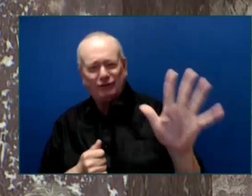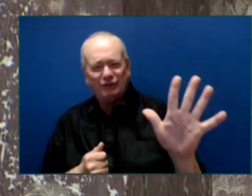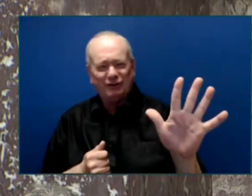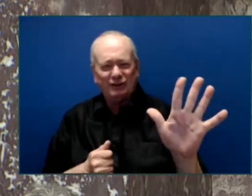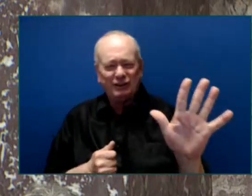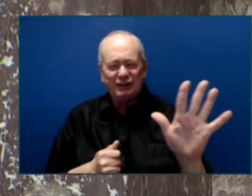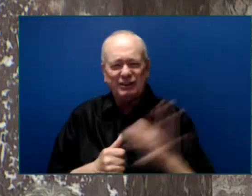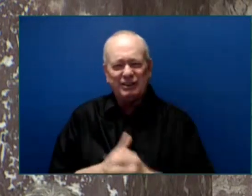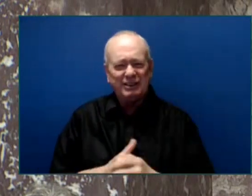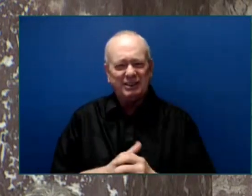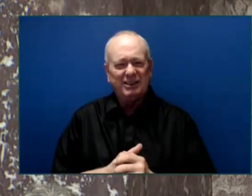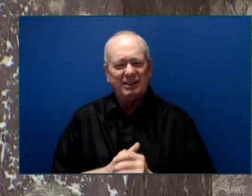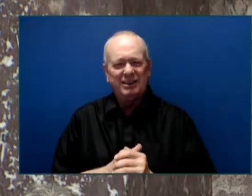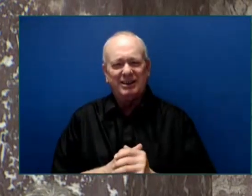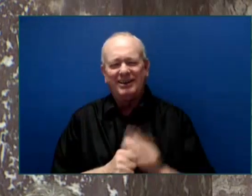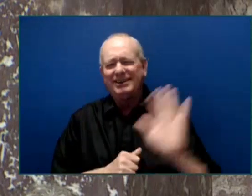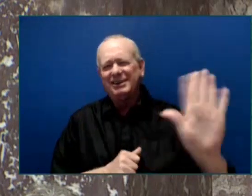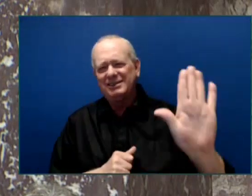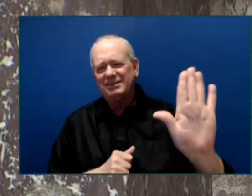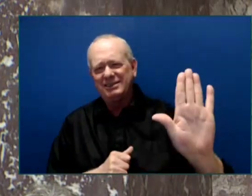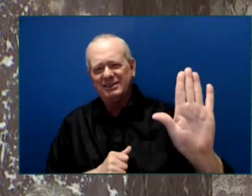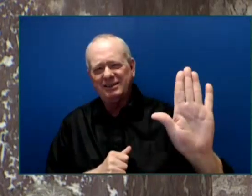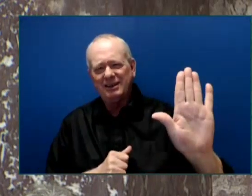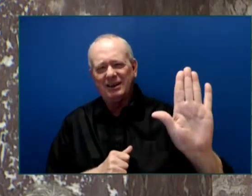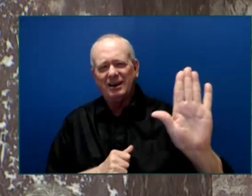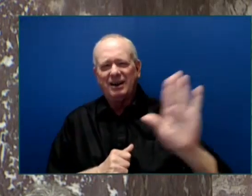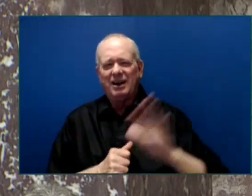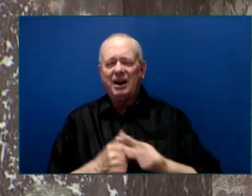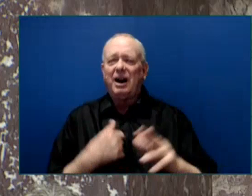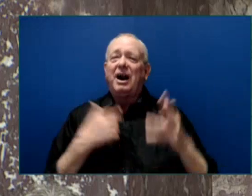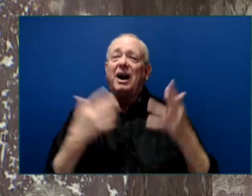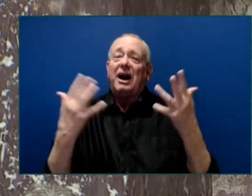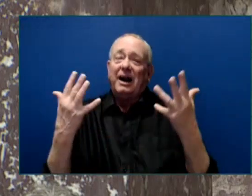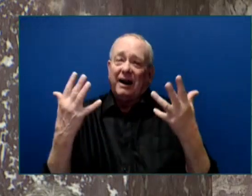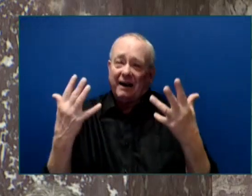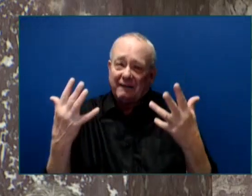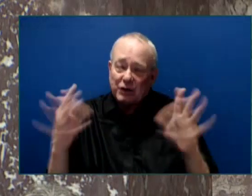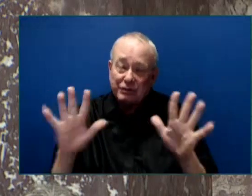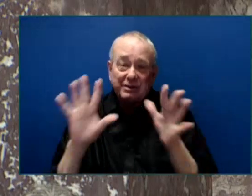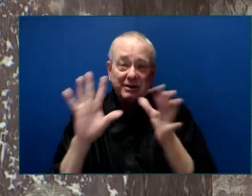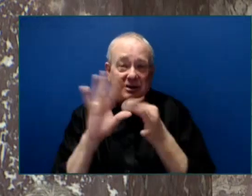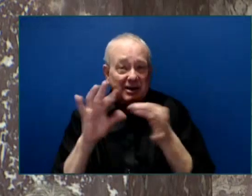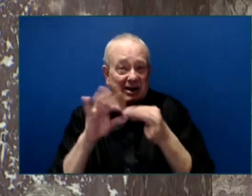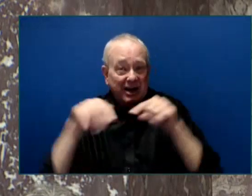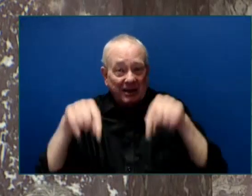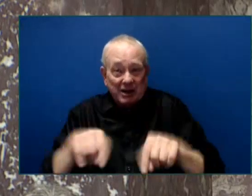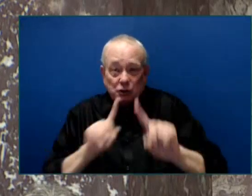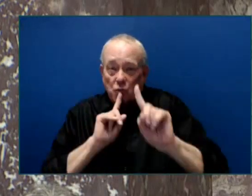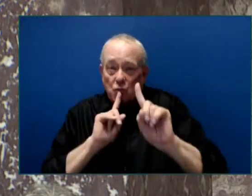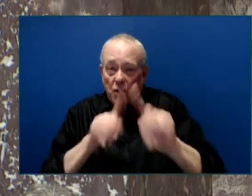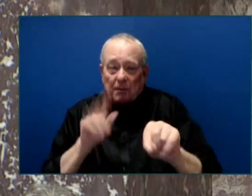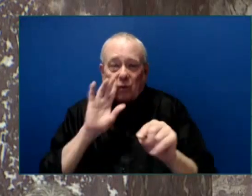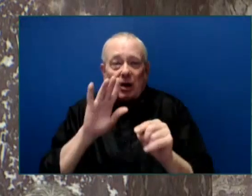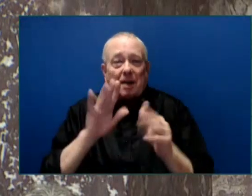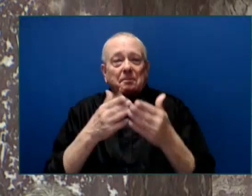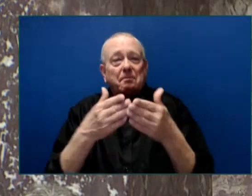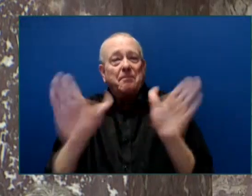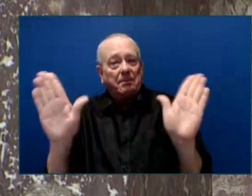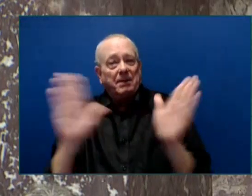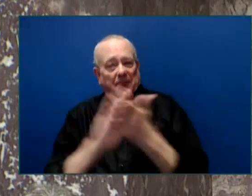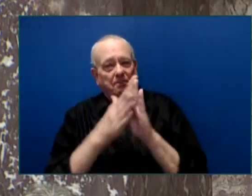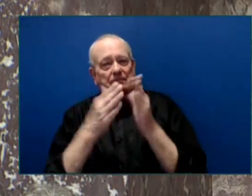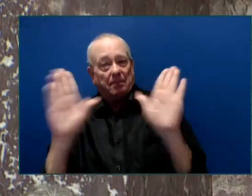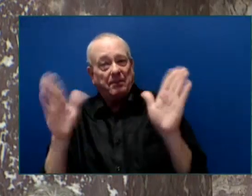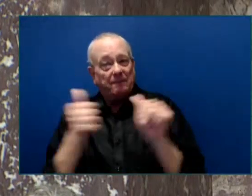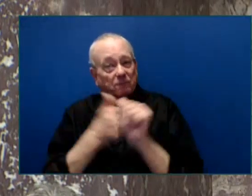Honourable Speaker, I've made it clear that I believe it's in the public interest for this report to be made public as much as legally possible. We right now are, we